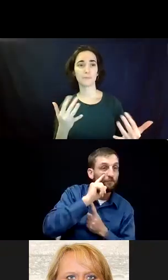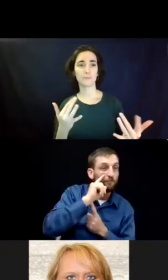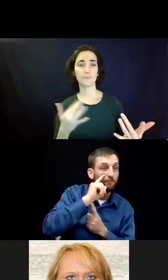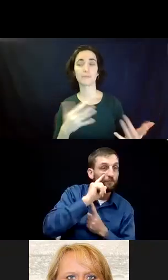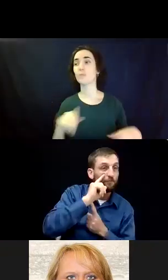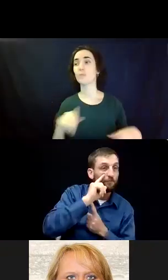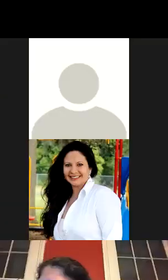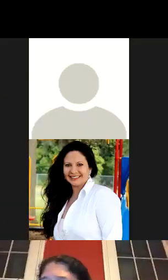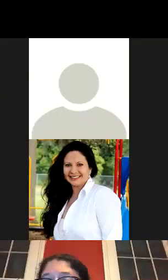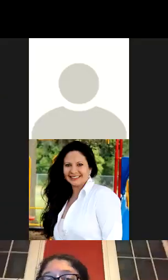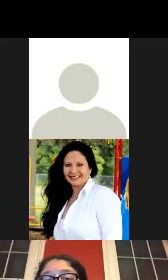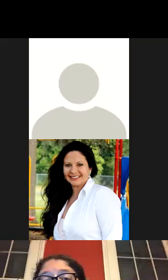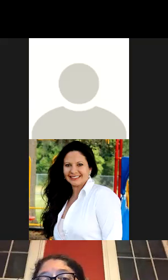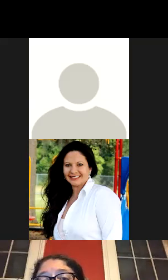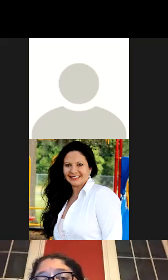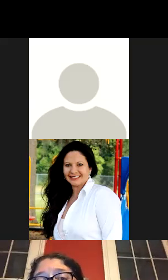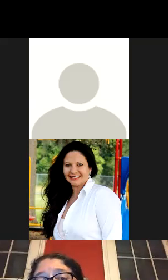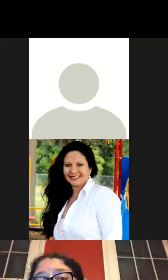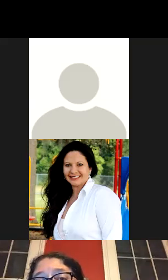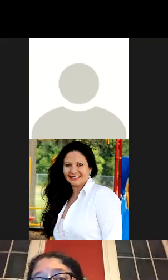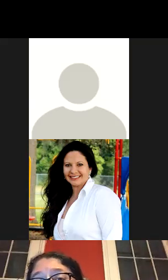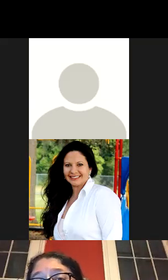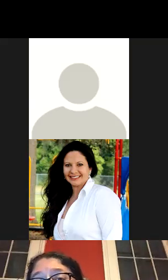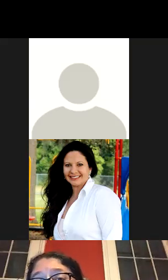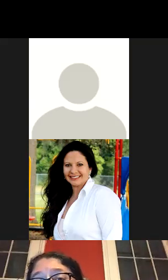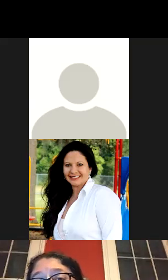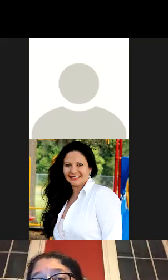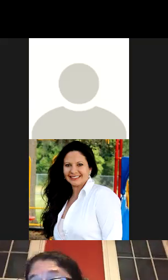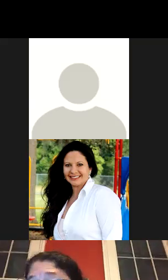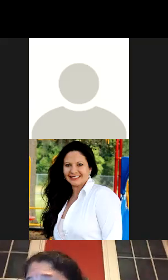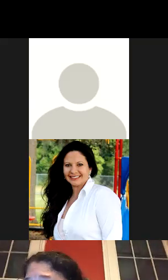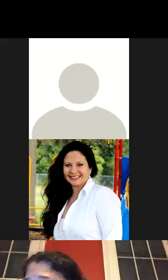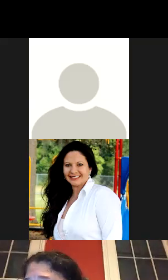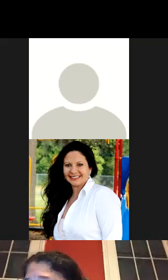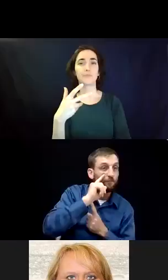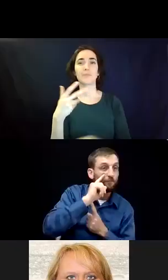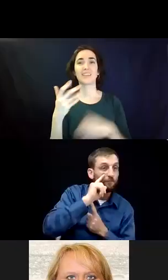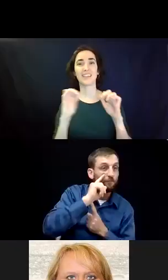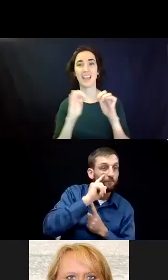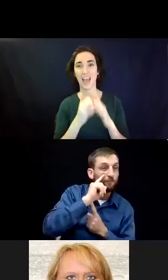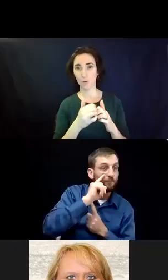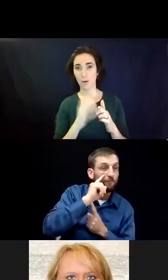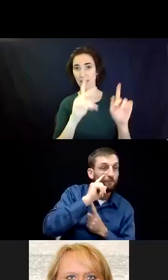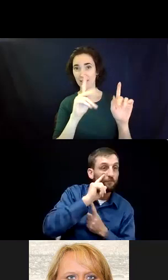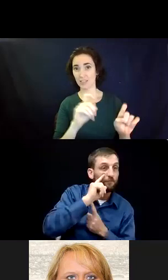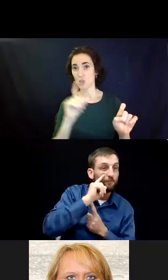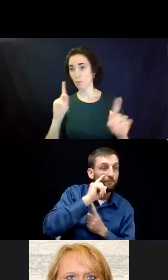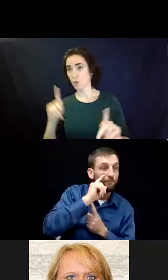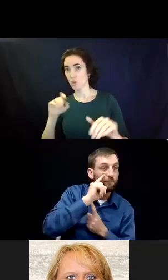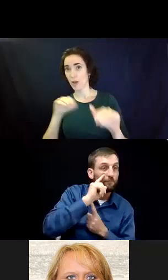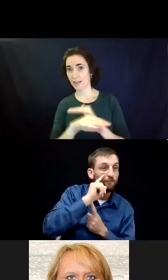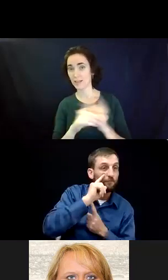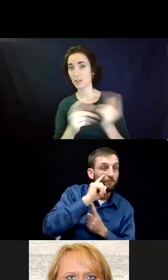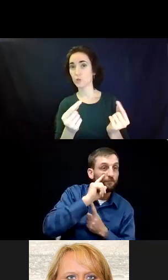free COVID testing, covered COVID testing. The way an individual should access this testing is to make an appointment